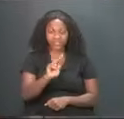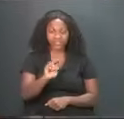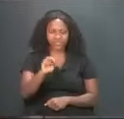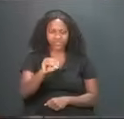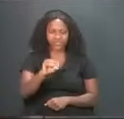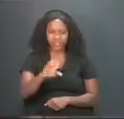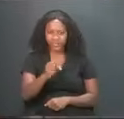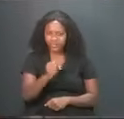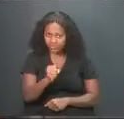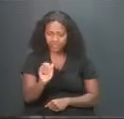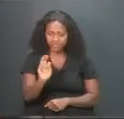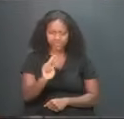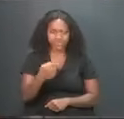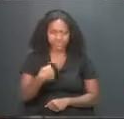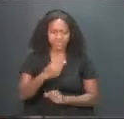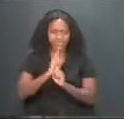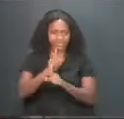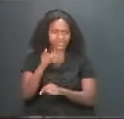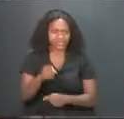So,